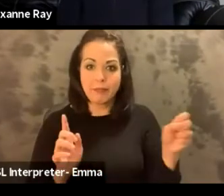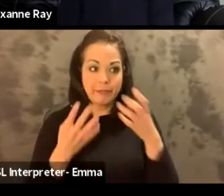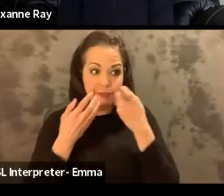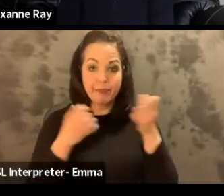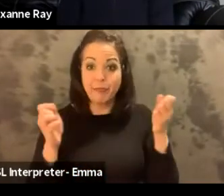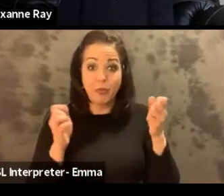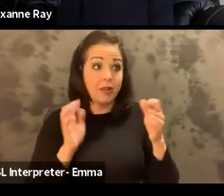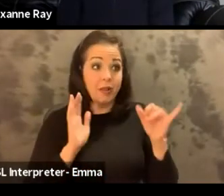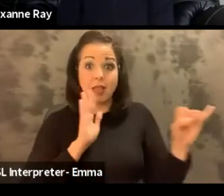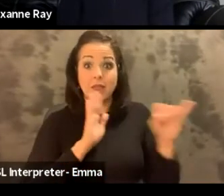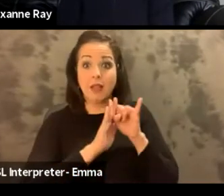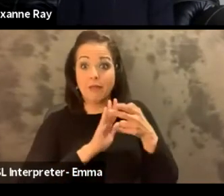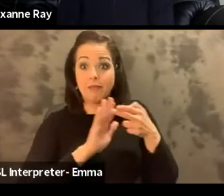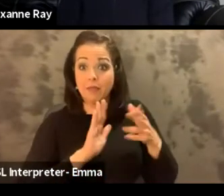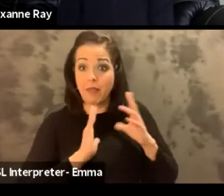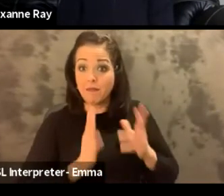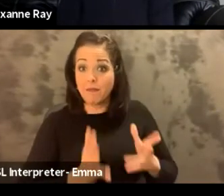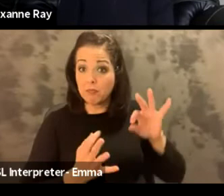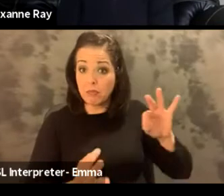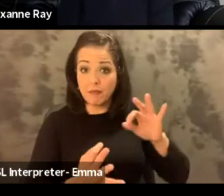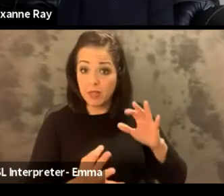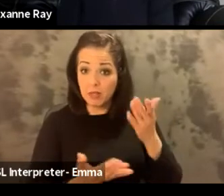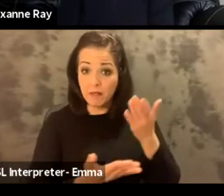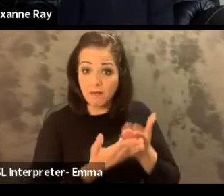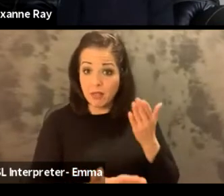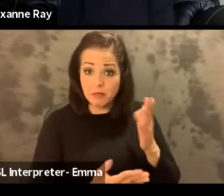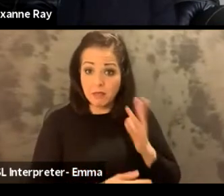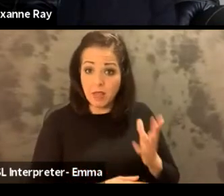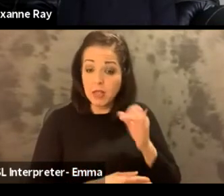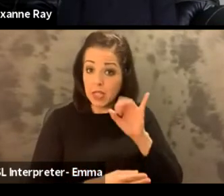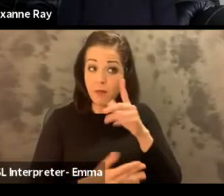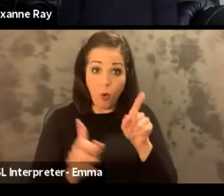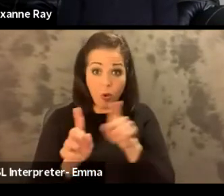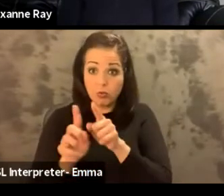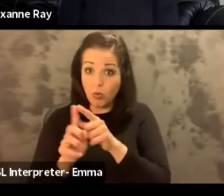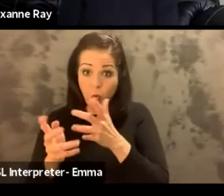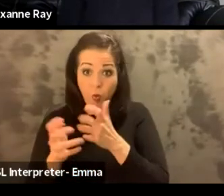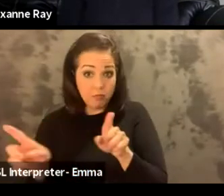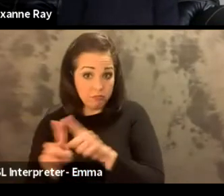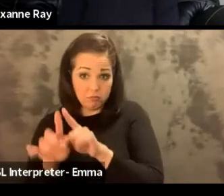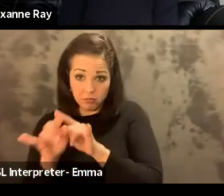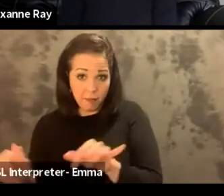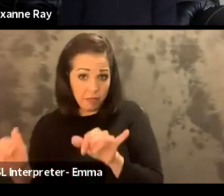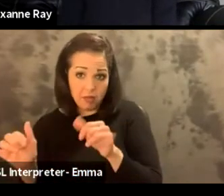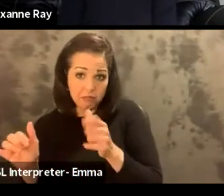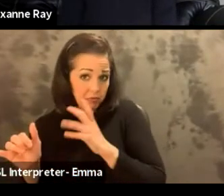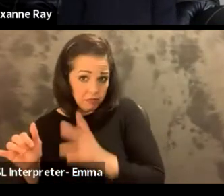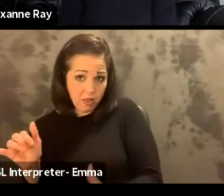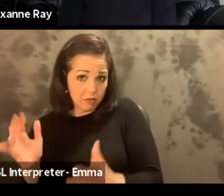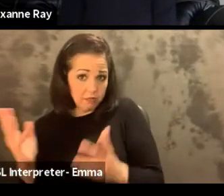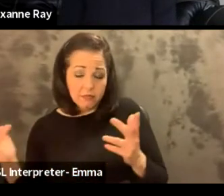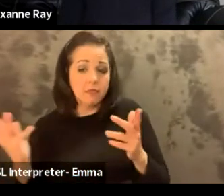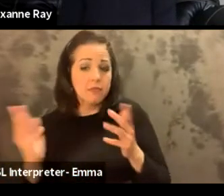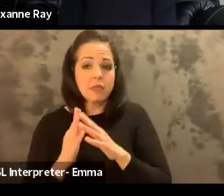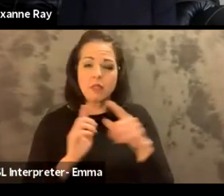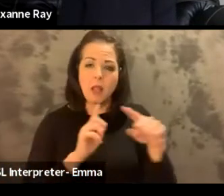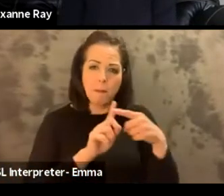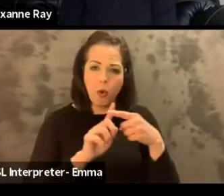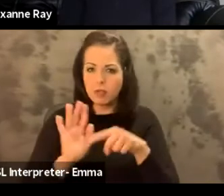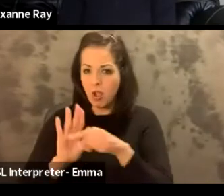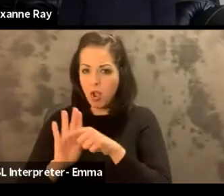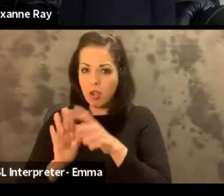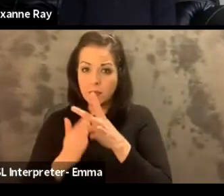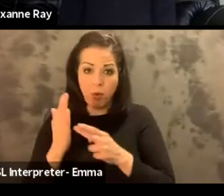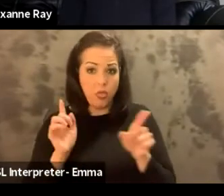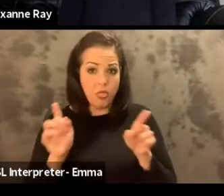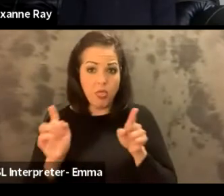That's perfectly valid. And if you do want to put your identity out there, that's also valid too. But I think that there are a lot of pros and cons to come with it,